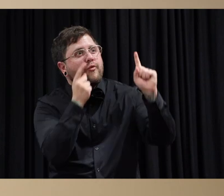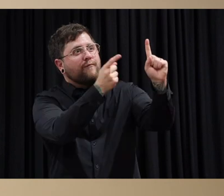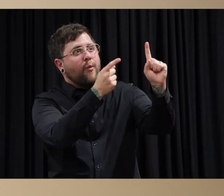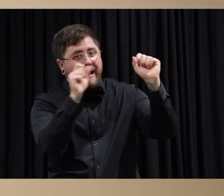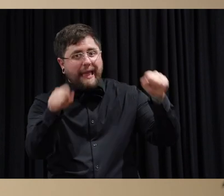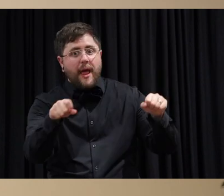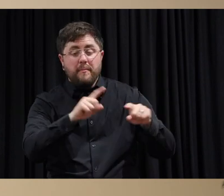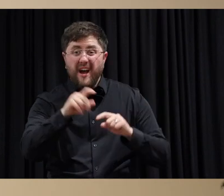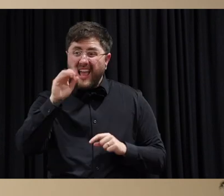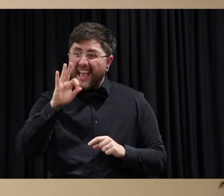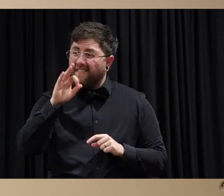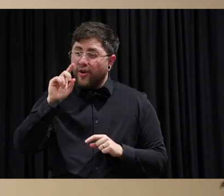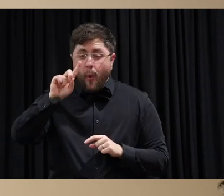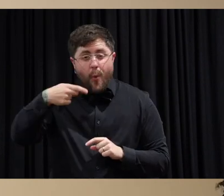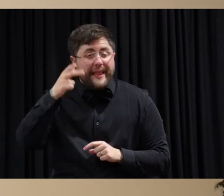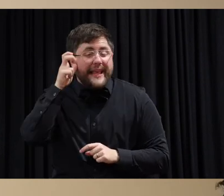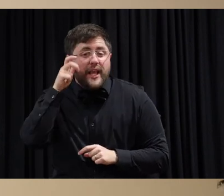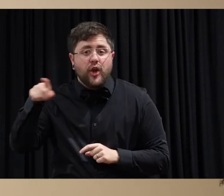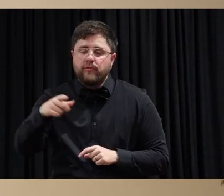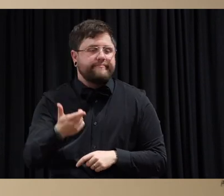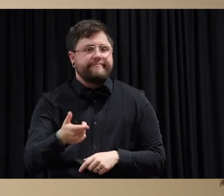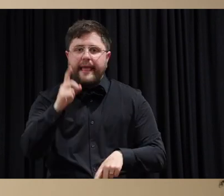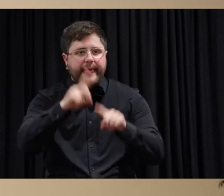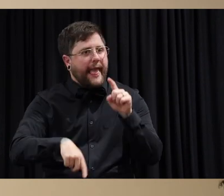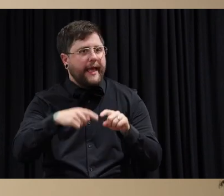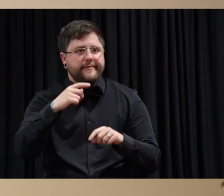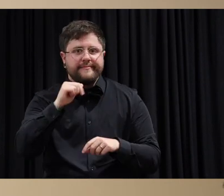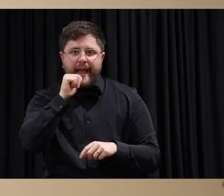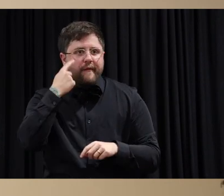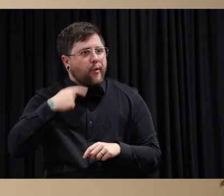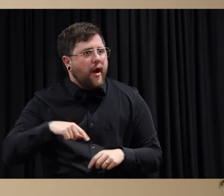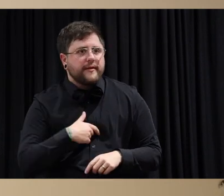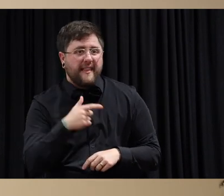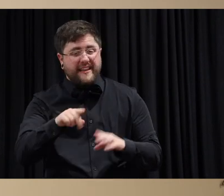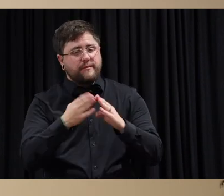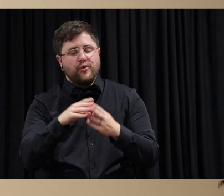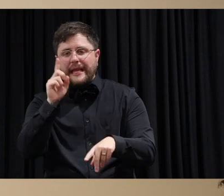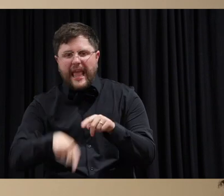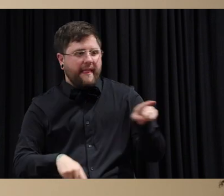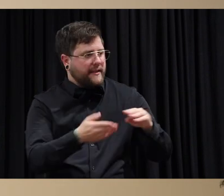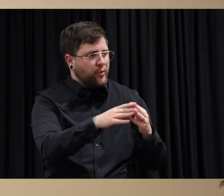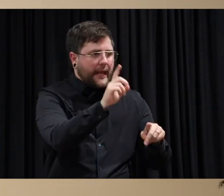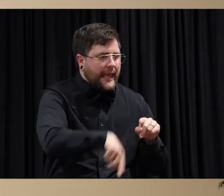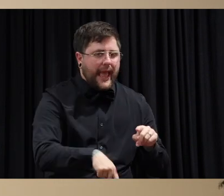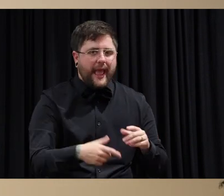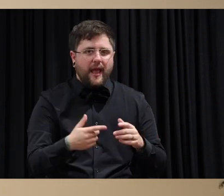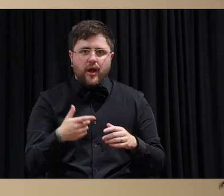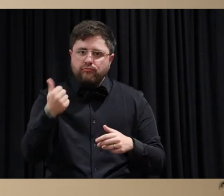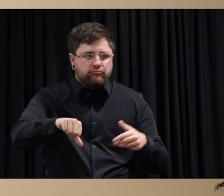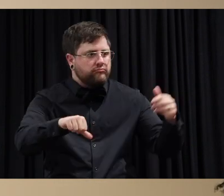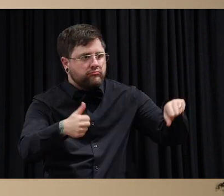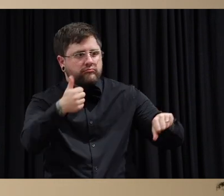if all you're hearing all day, every day is, it's not for our generation or it's not for this community or that community, you